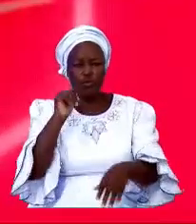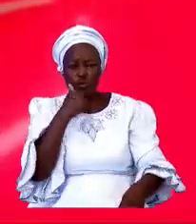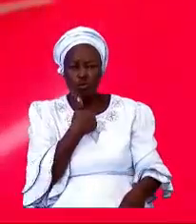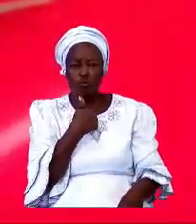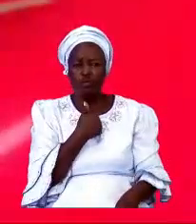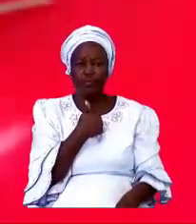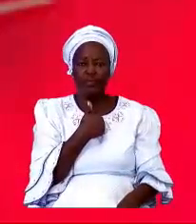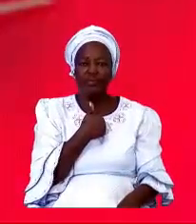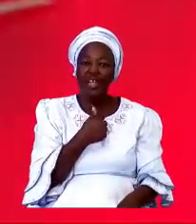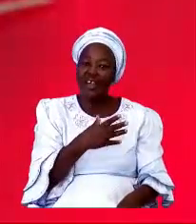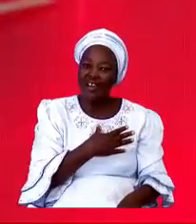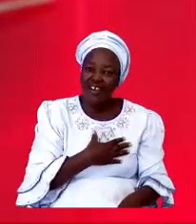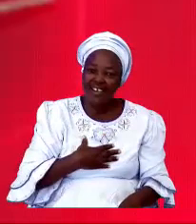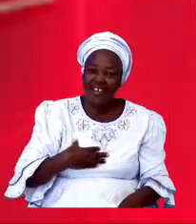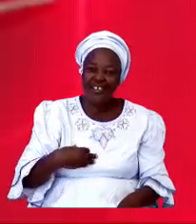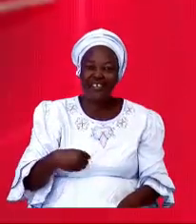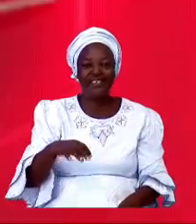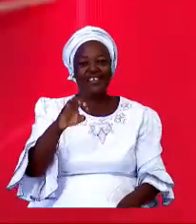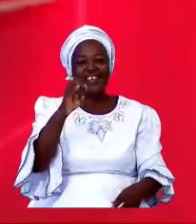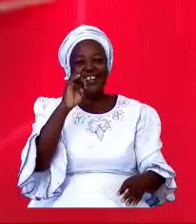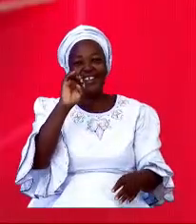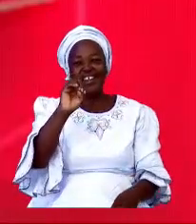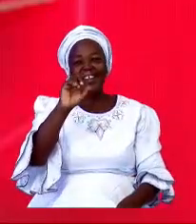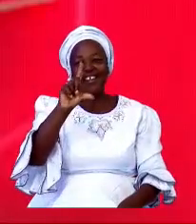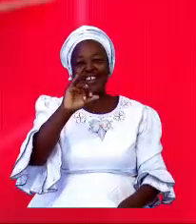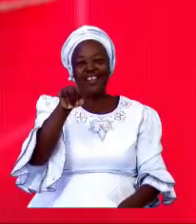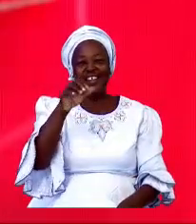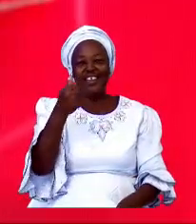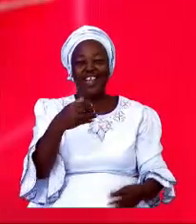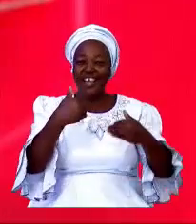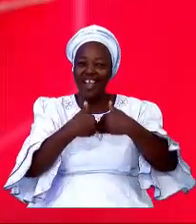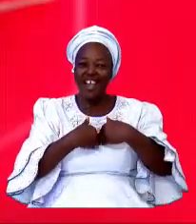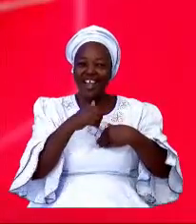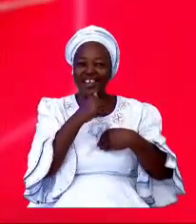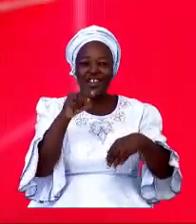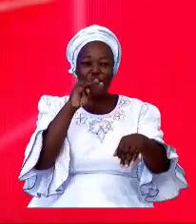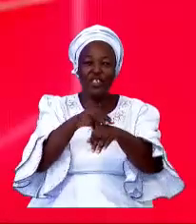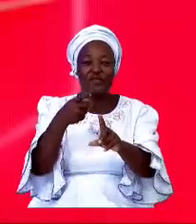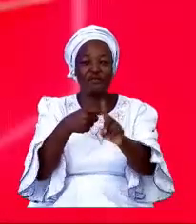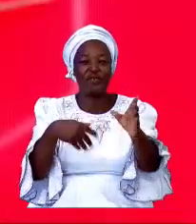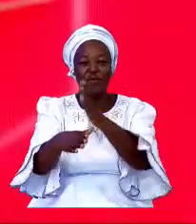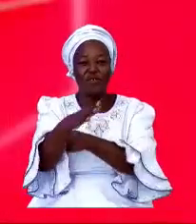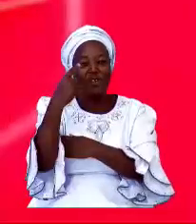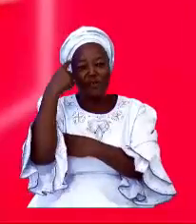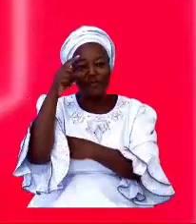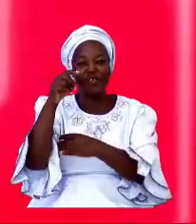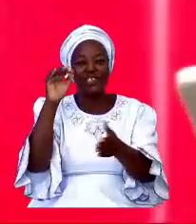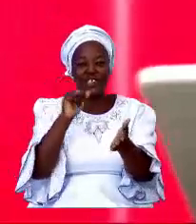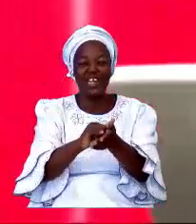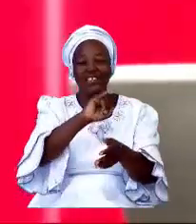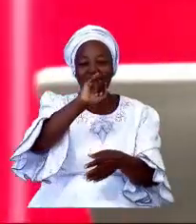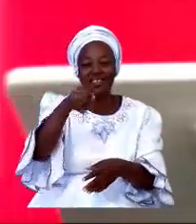killing by this time tomorrow. And Elijah had